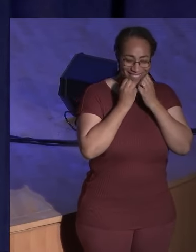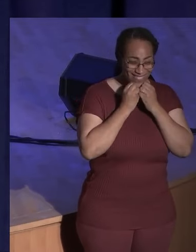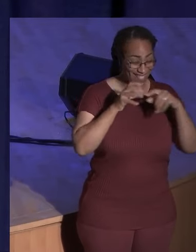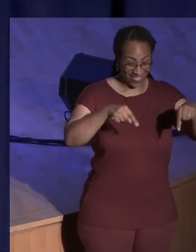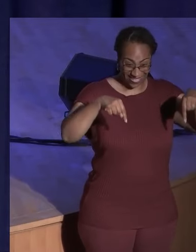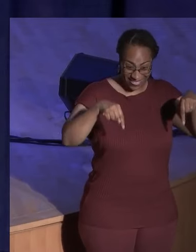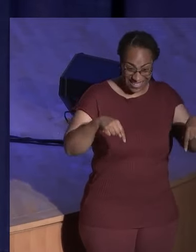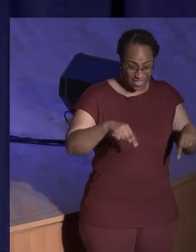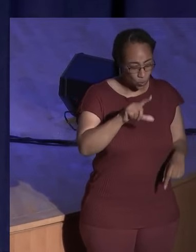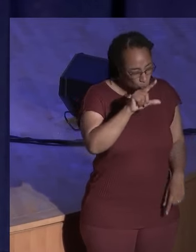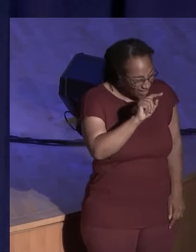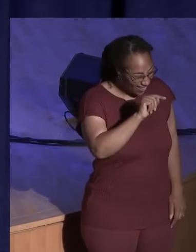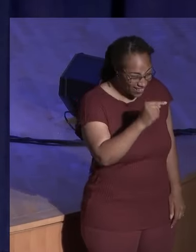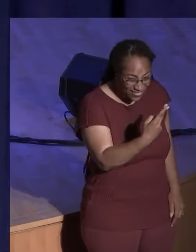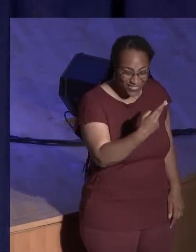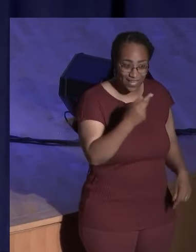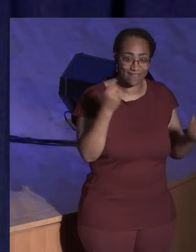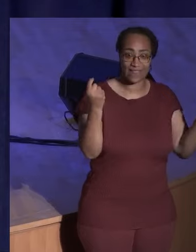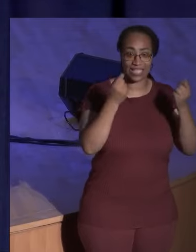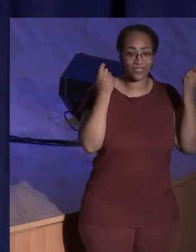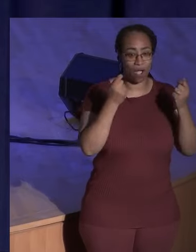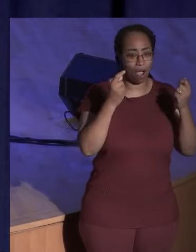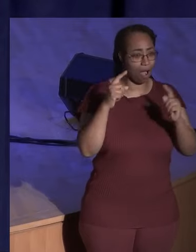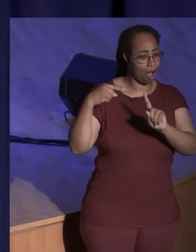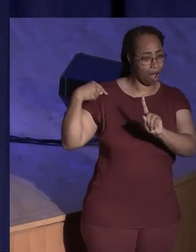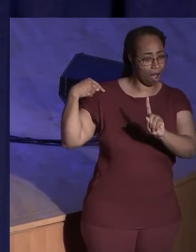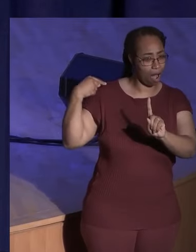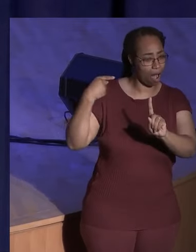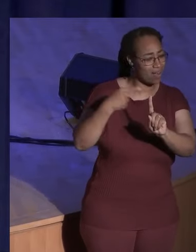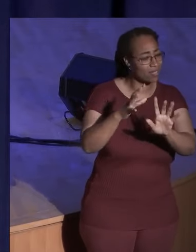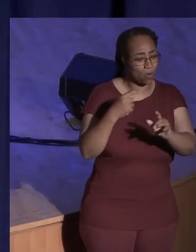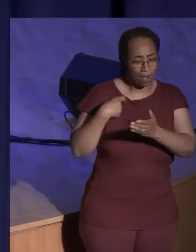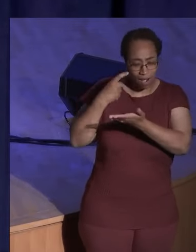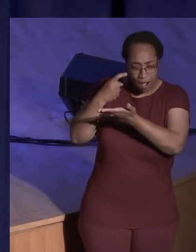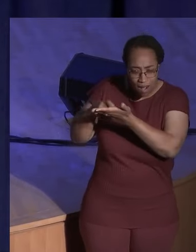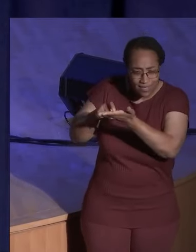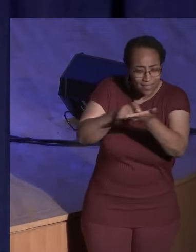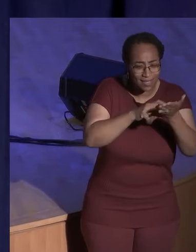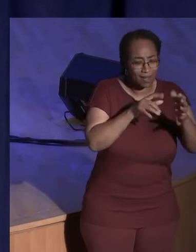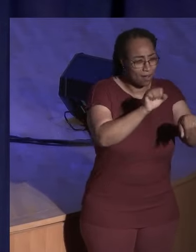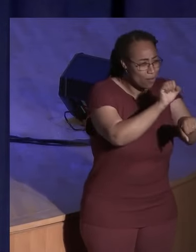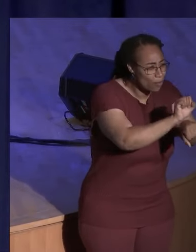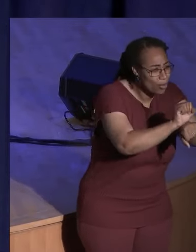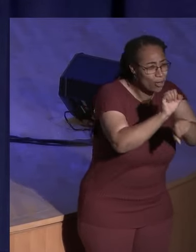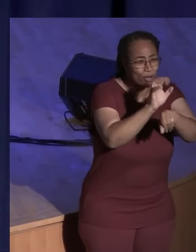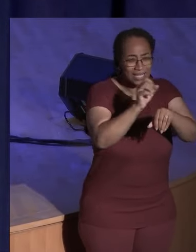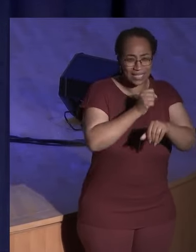museum. We are acknowledging the incredible work of its staff, the vision of its